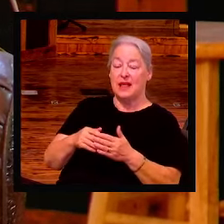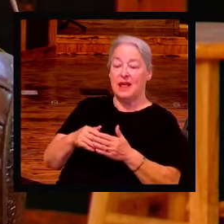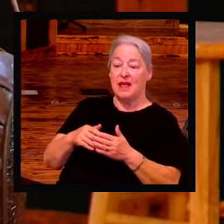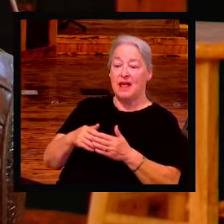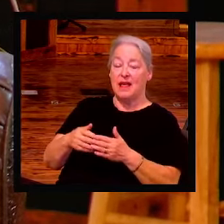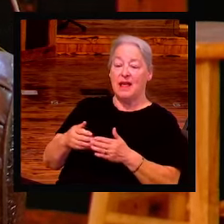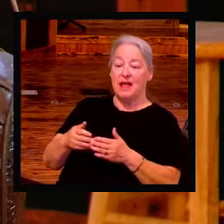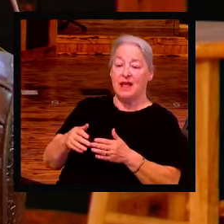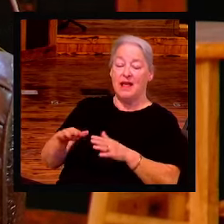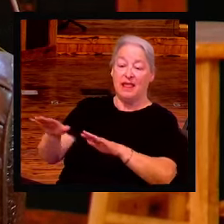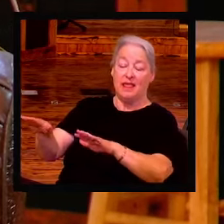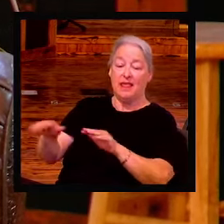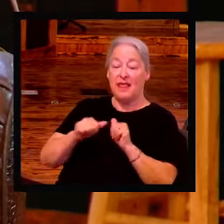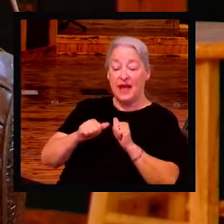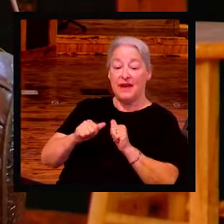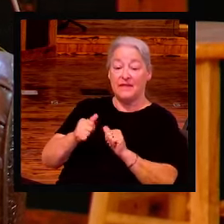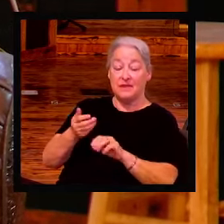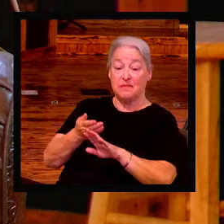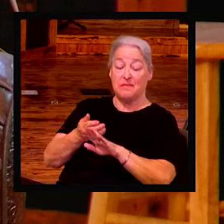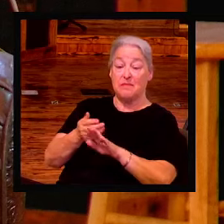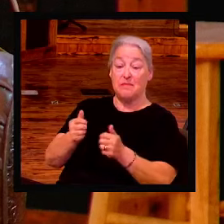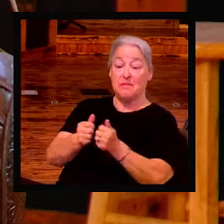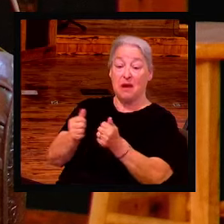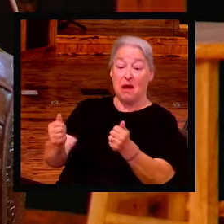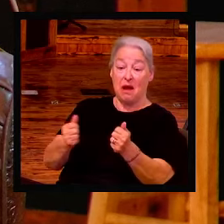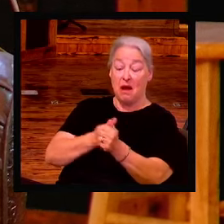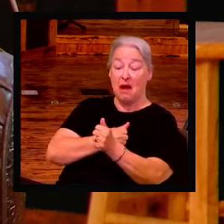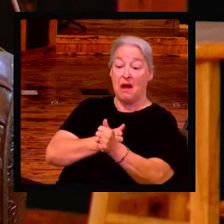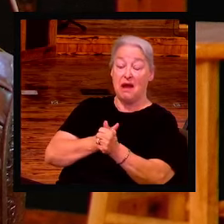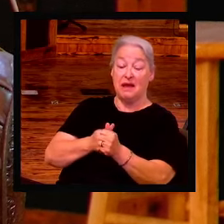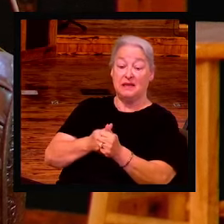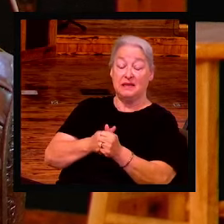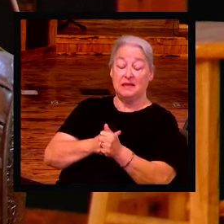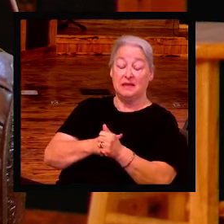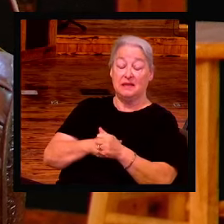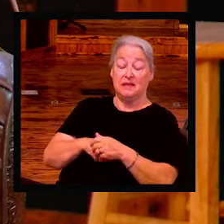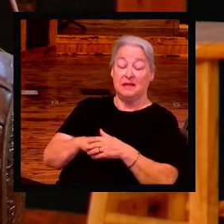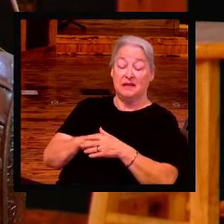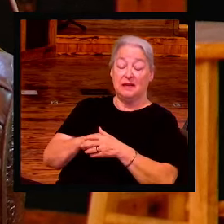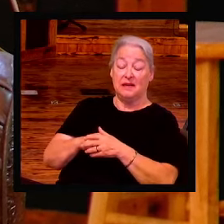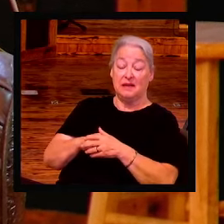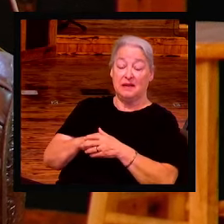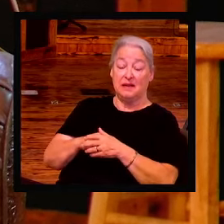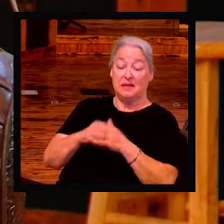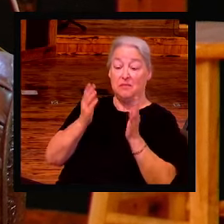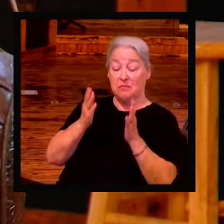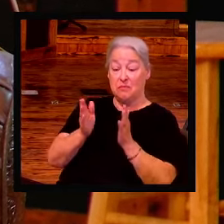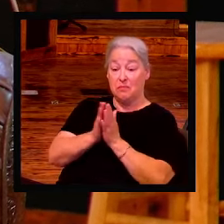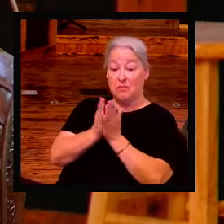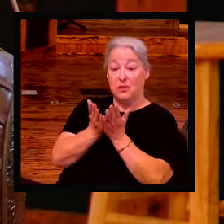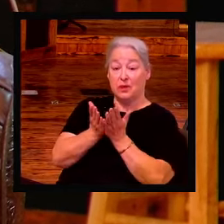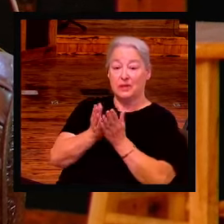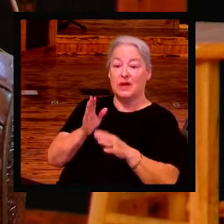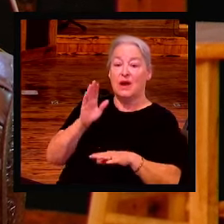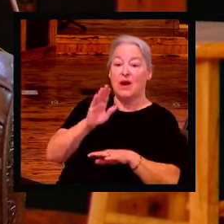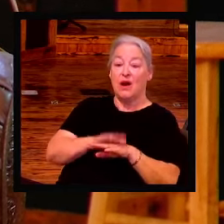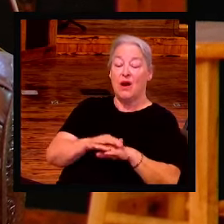One night I decided I was going to start reading, and on page 3, I hit my knees,